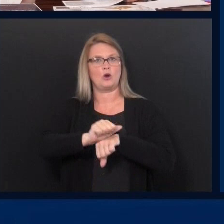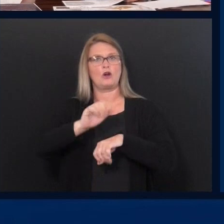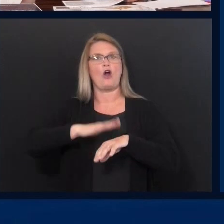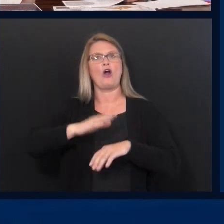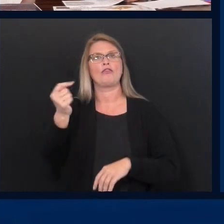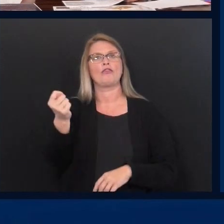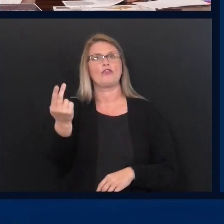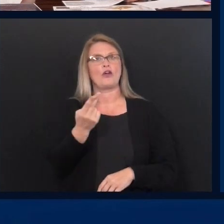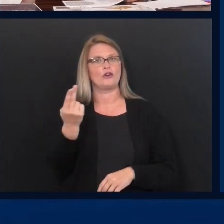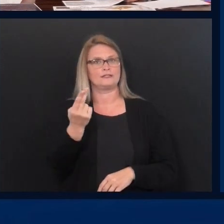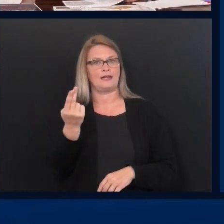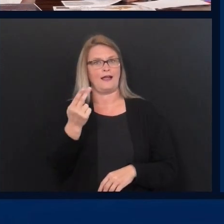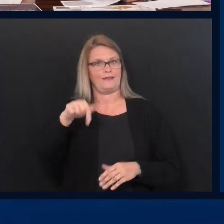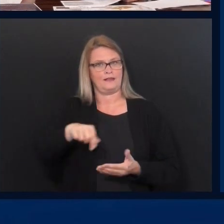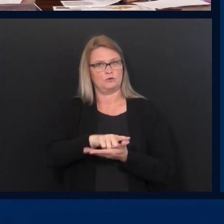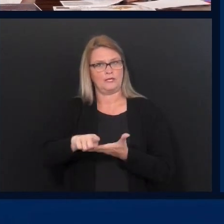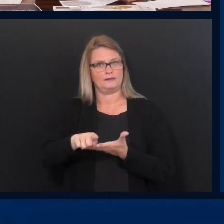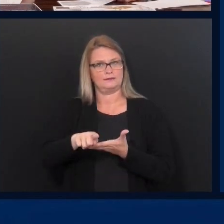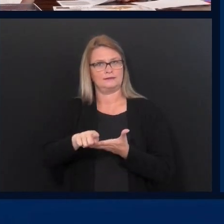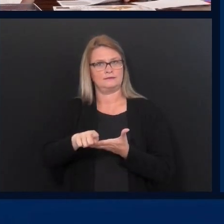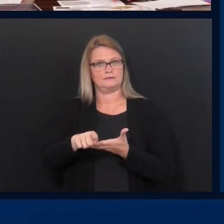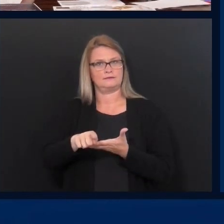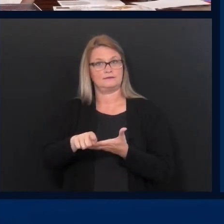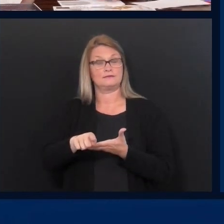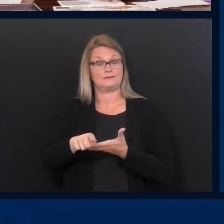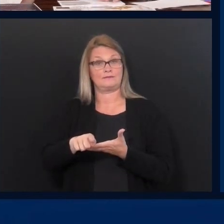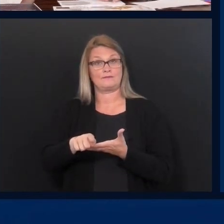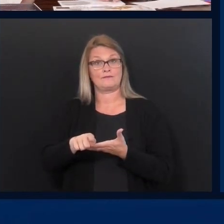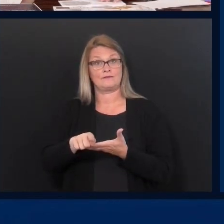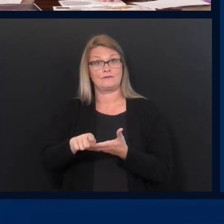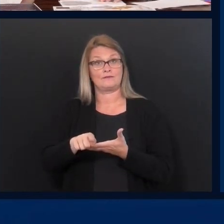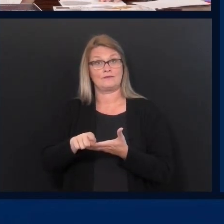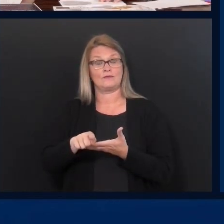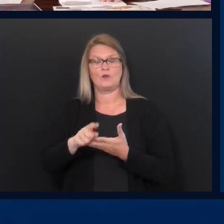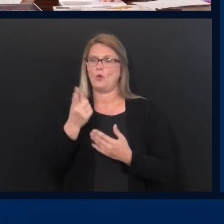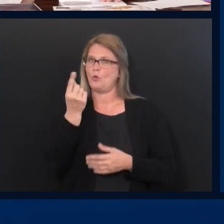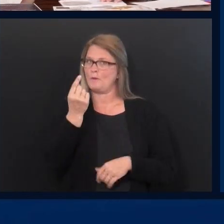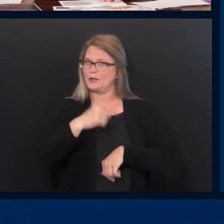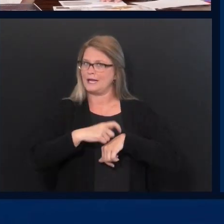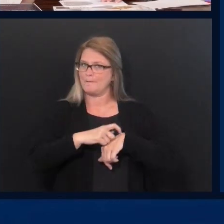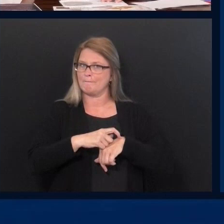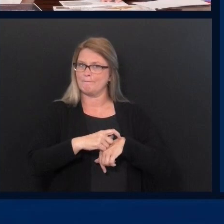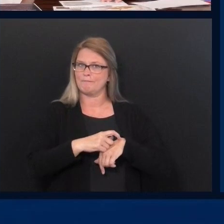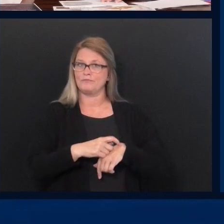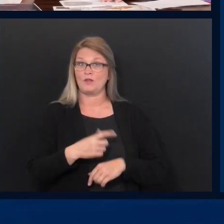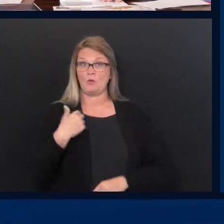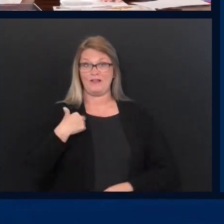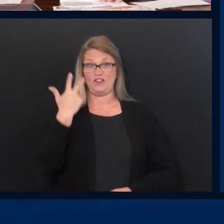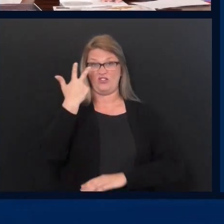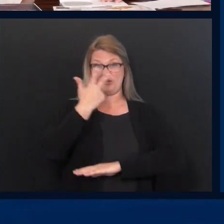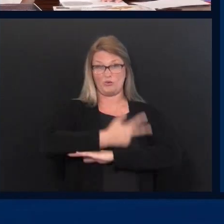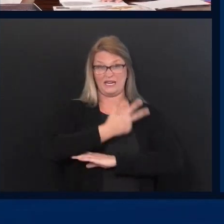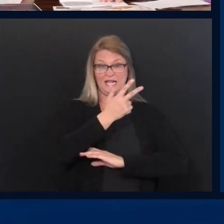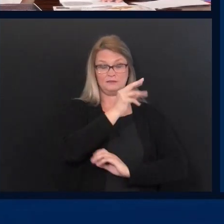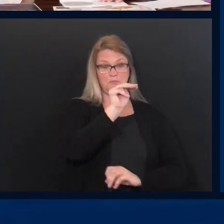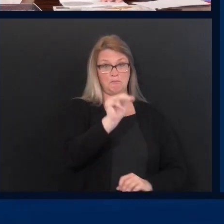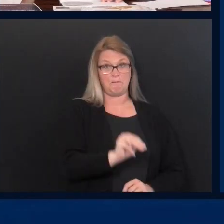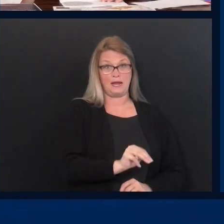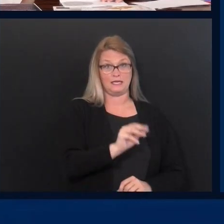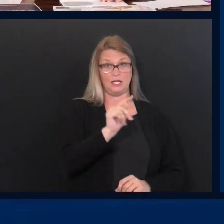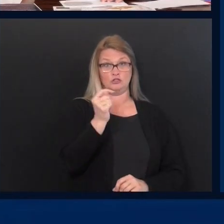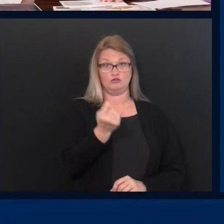of this week. So, one more time. We have 3 days, Monday, Tuesday,